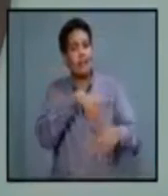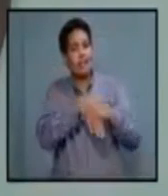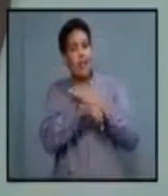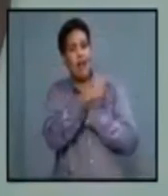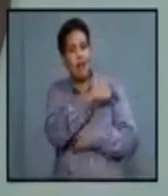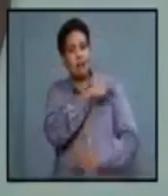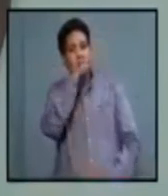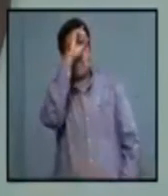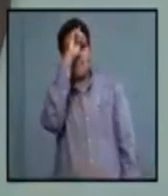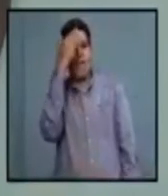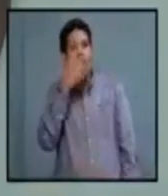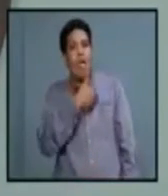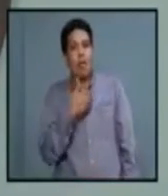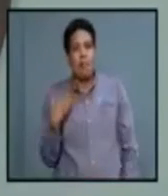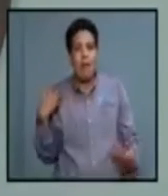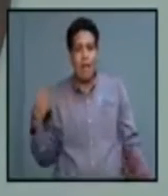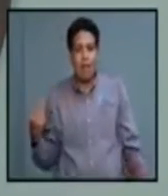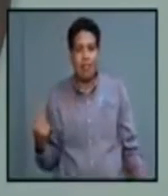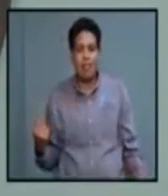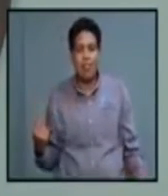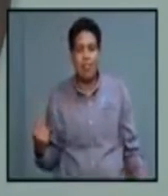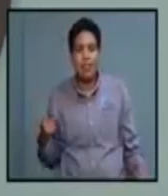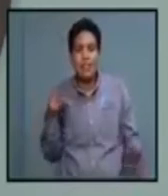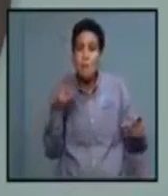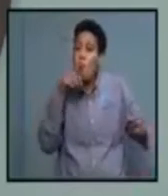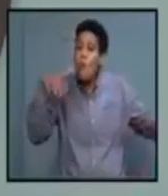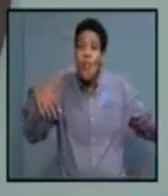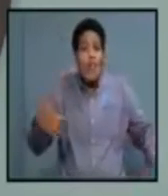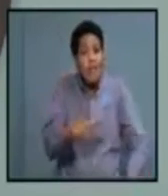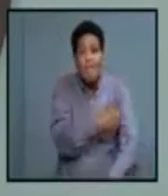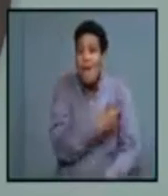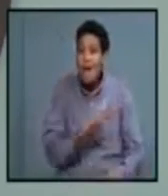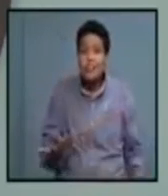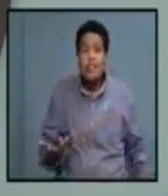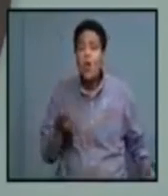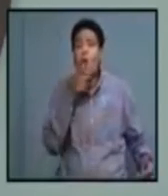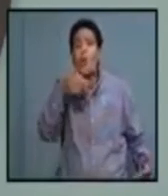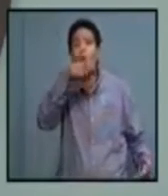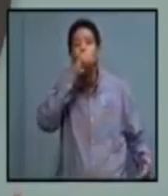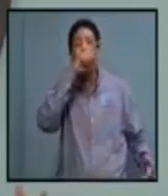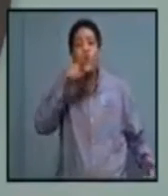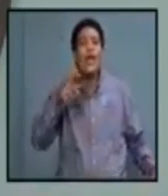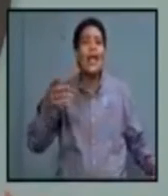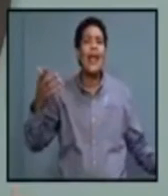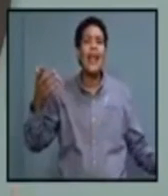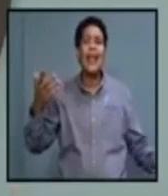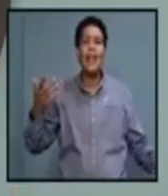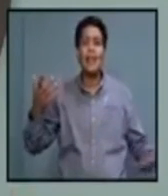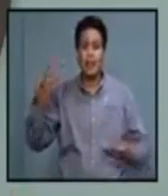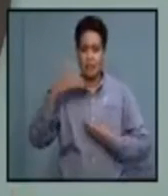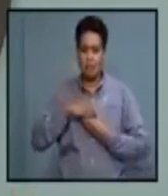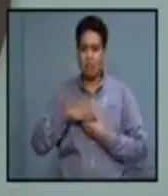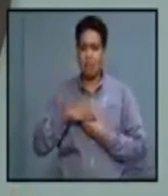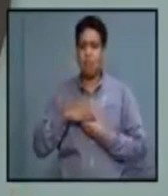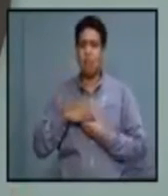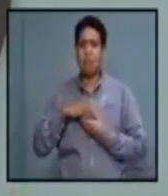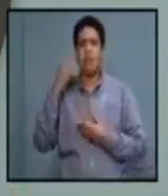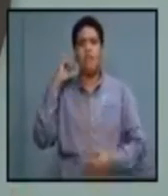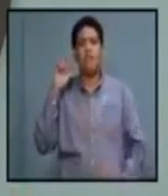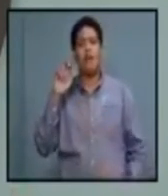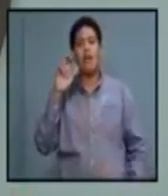care. It is the unvaccinated population that is the receptive host for